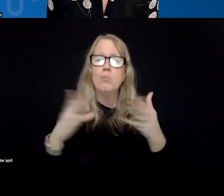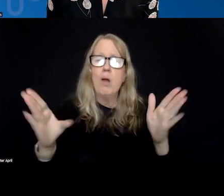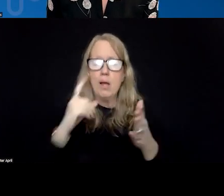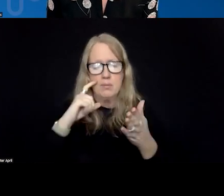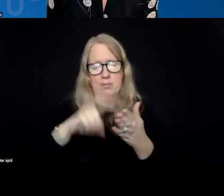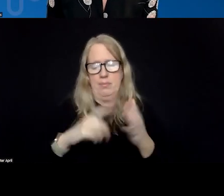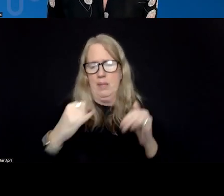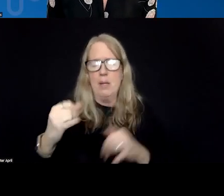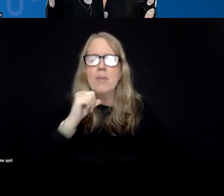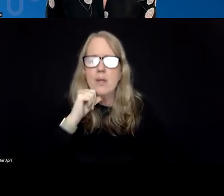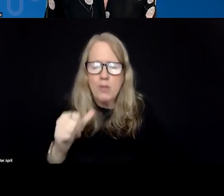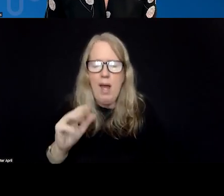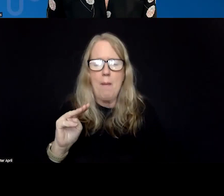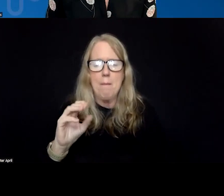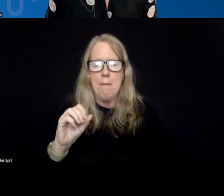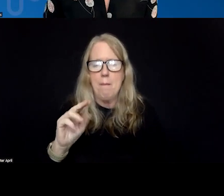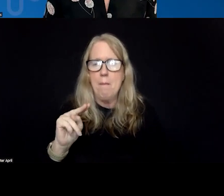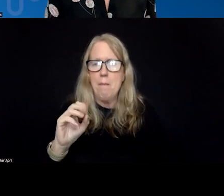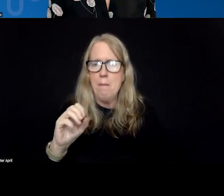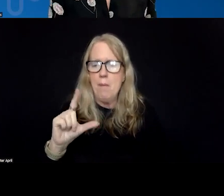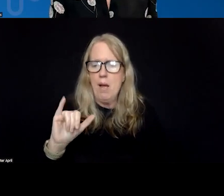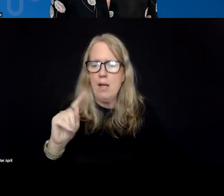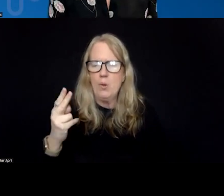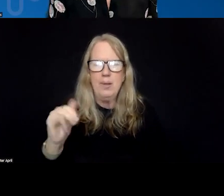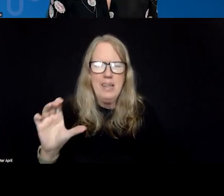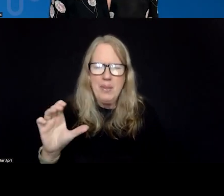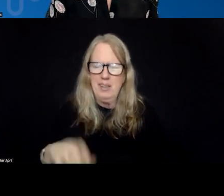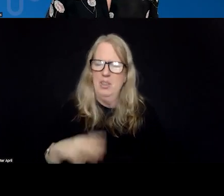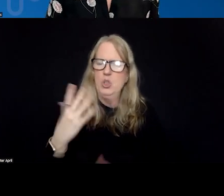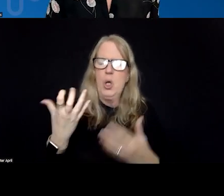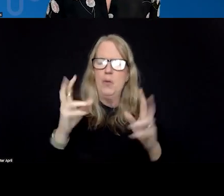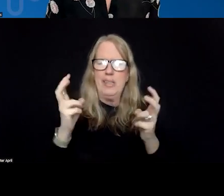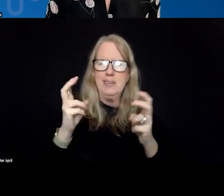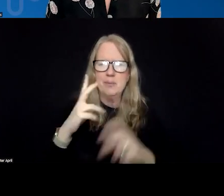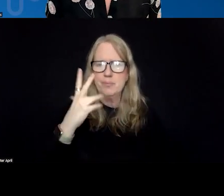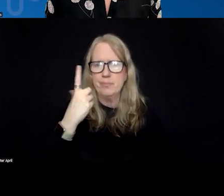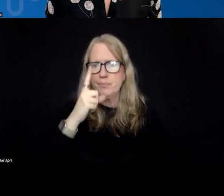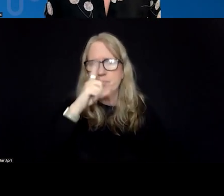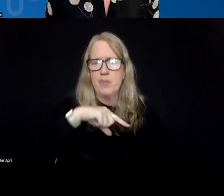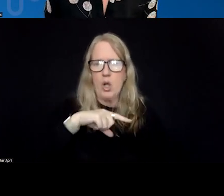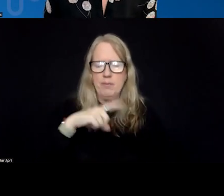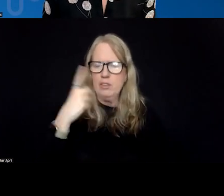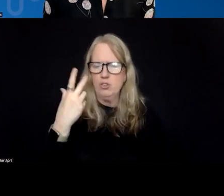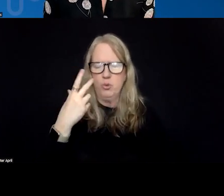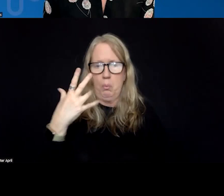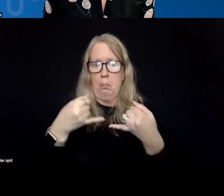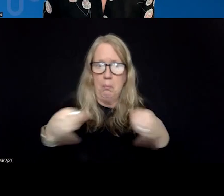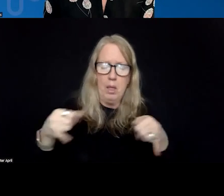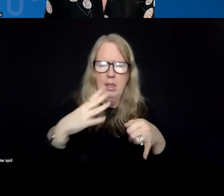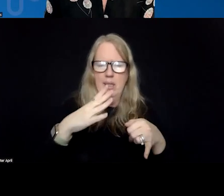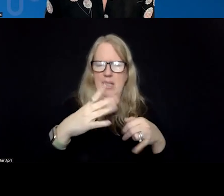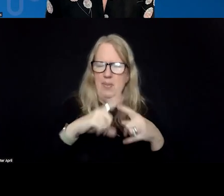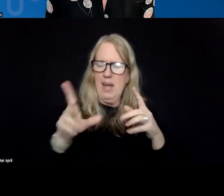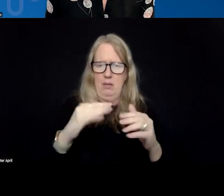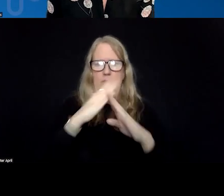aren't monolithic. And so these sort of artificial division lines have really stymied access